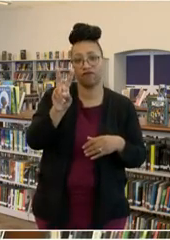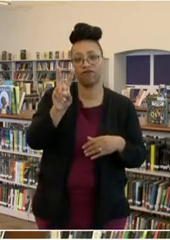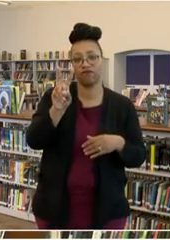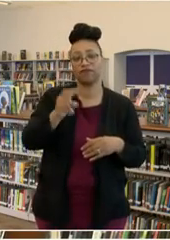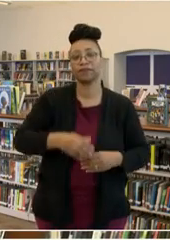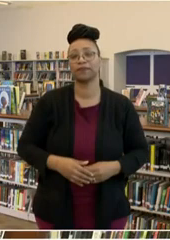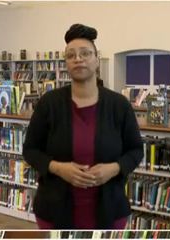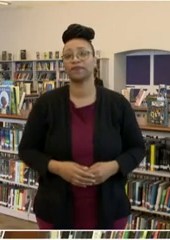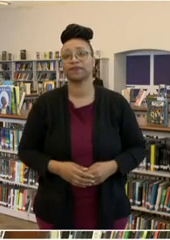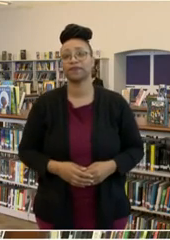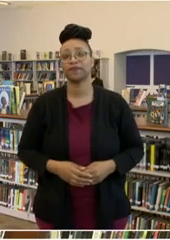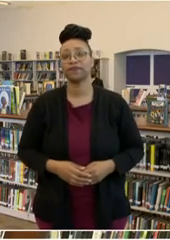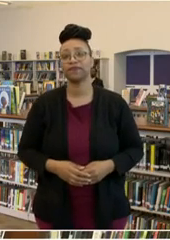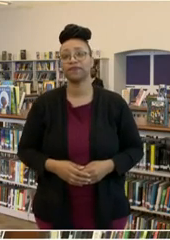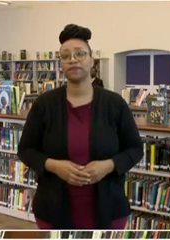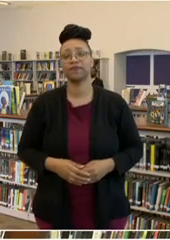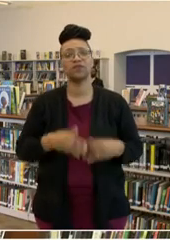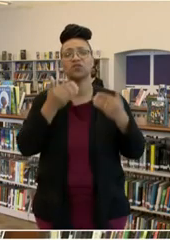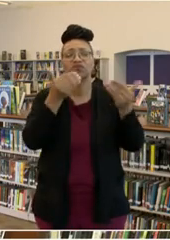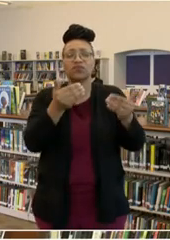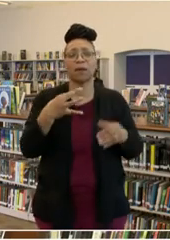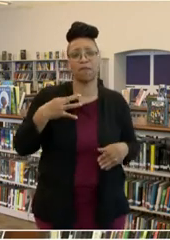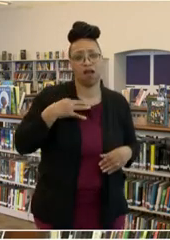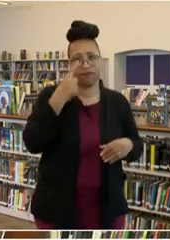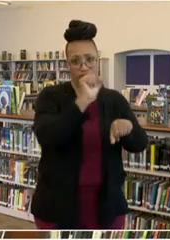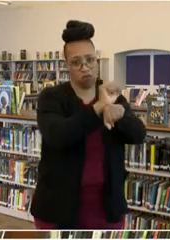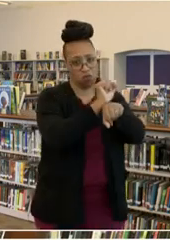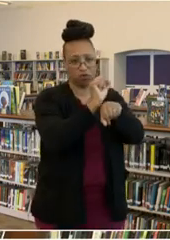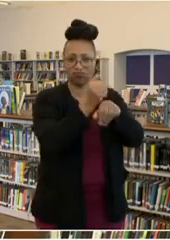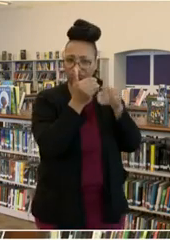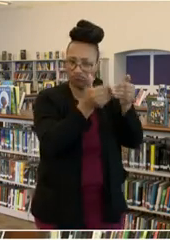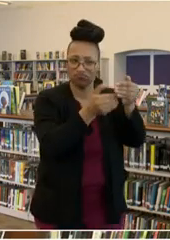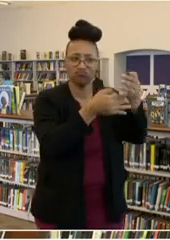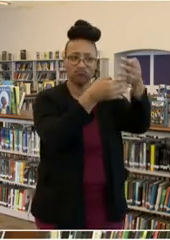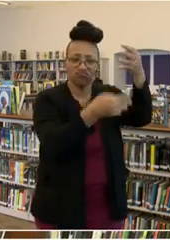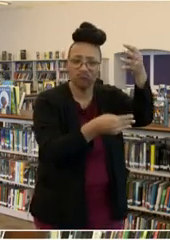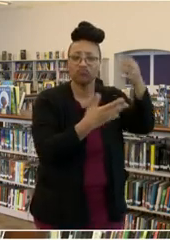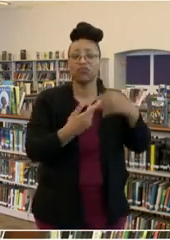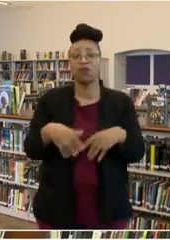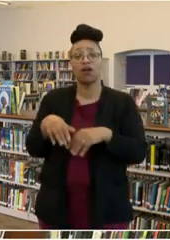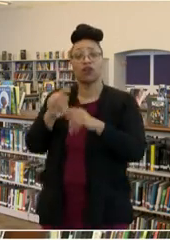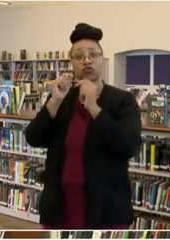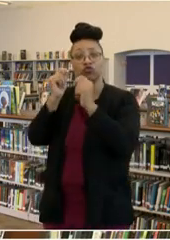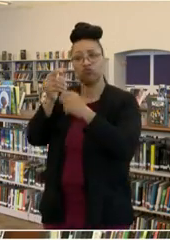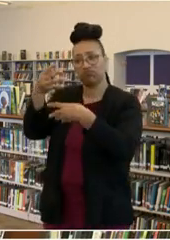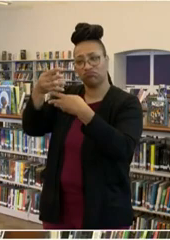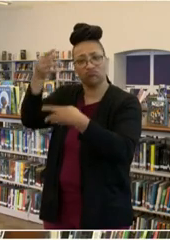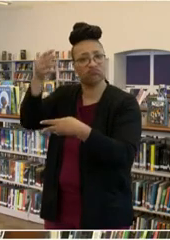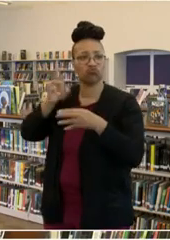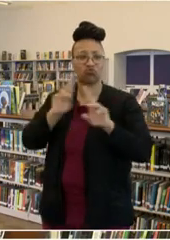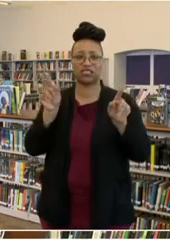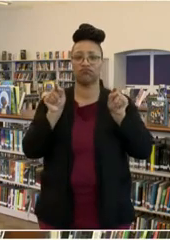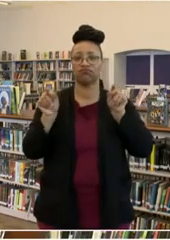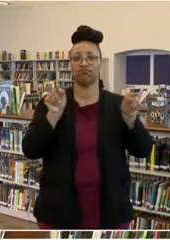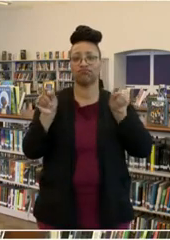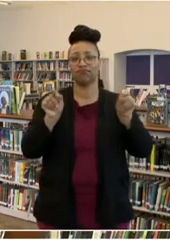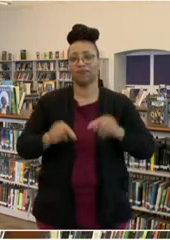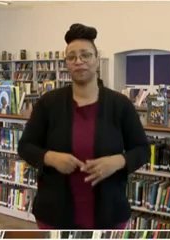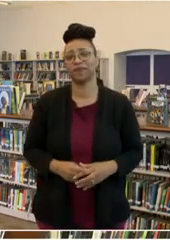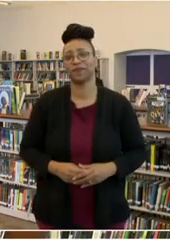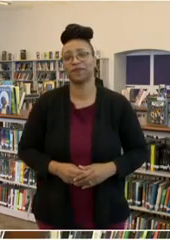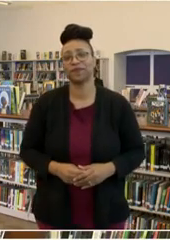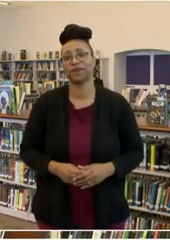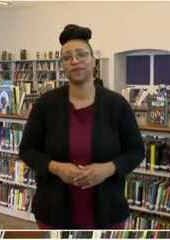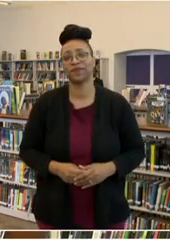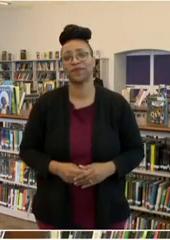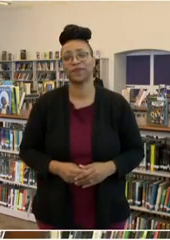for the Summer Youth Program. And I was reminded, and sometimes because we've been doing it for 43 years, we take the Summer Youth Program